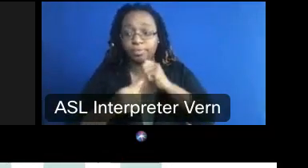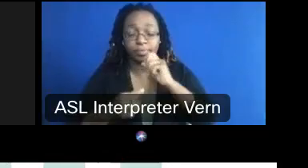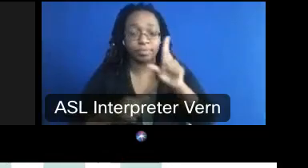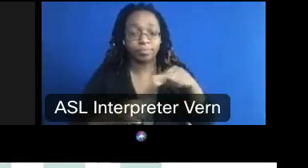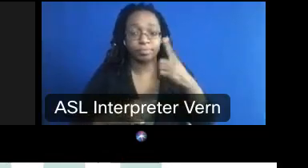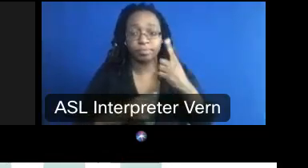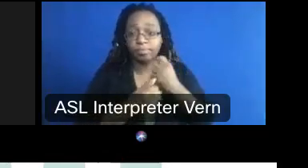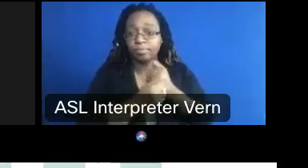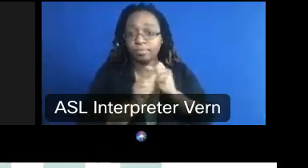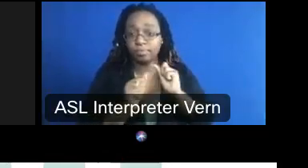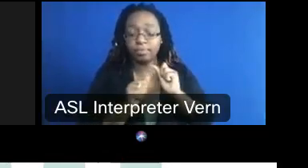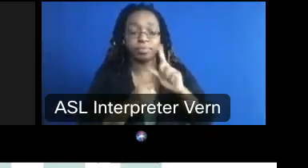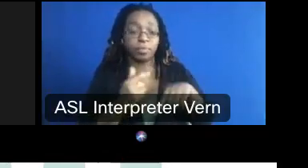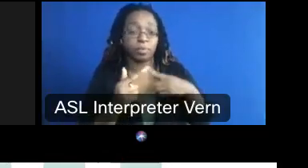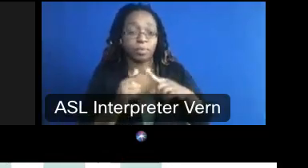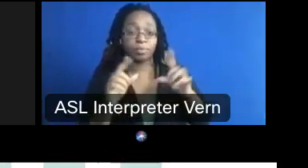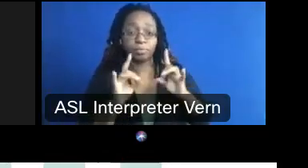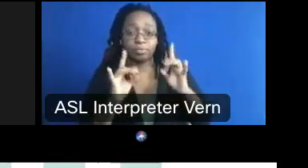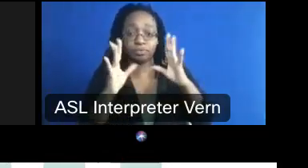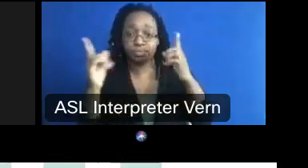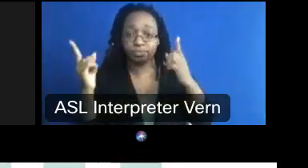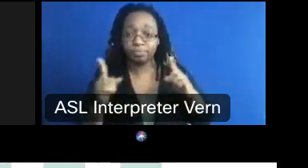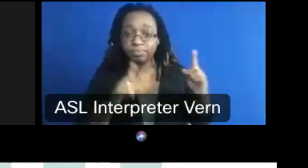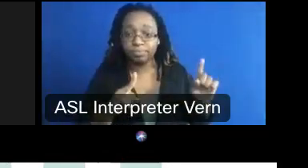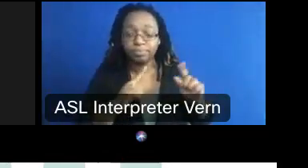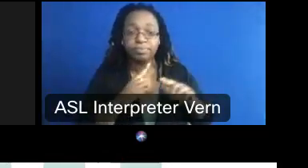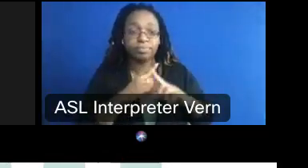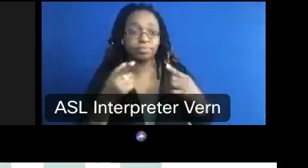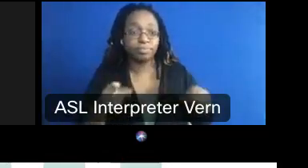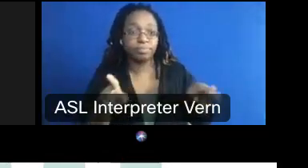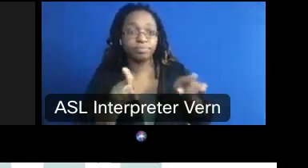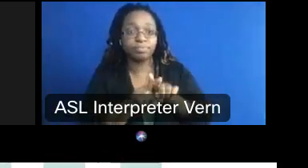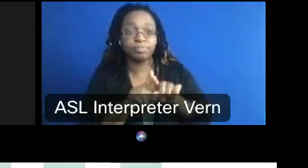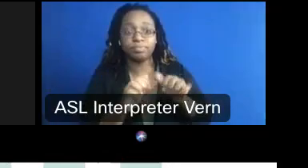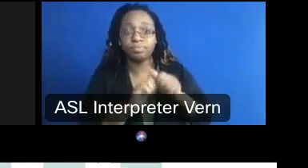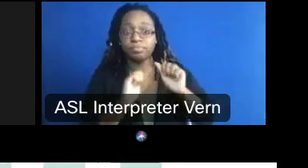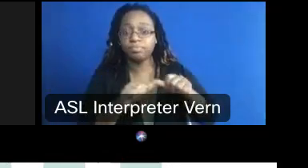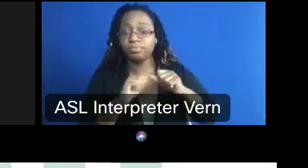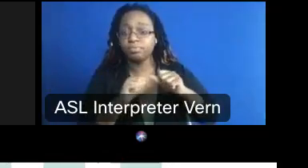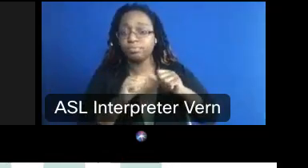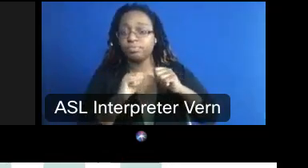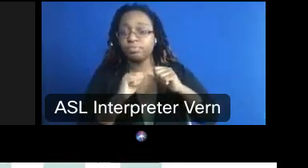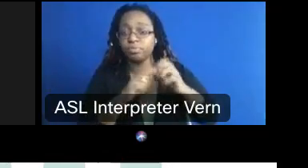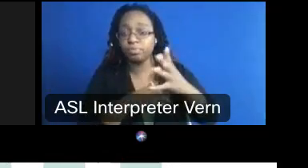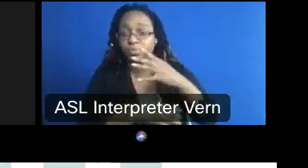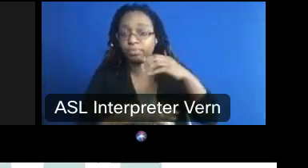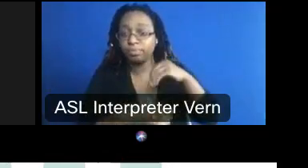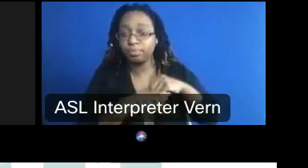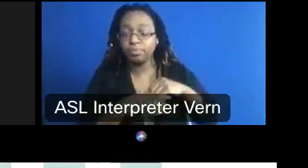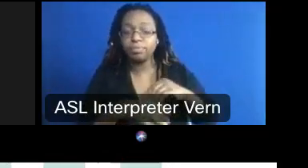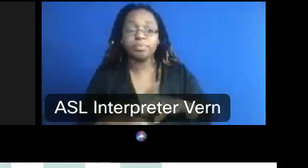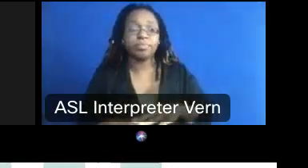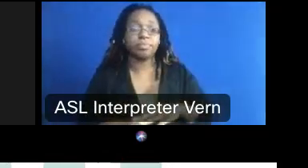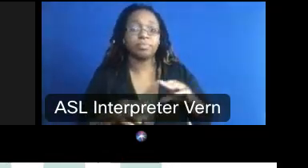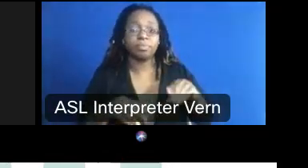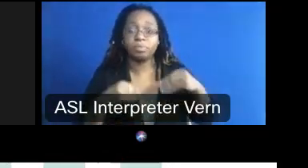during crises, but also ways to stay engaged and provide